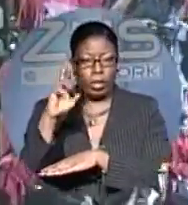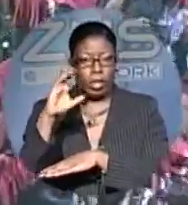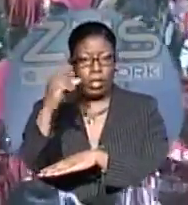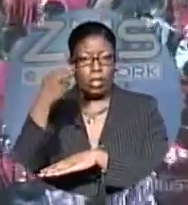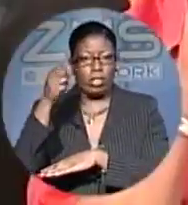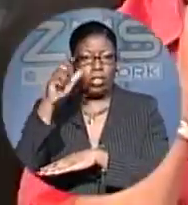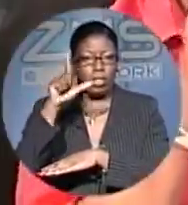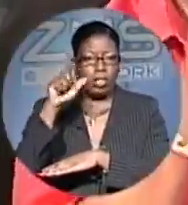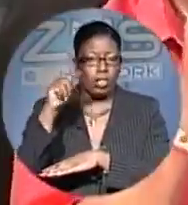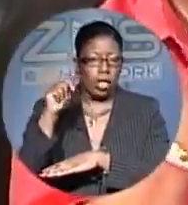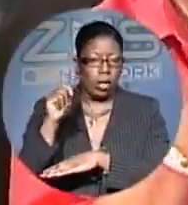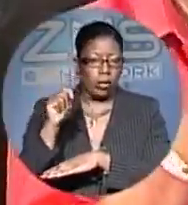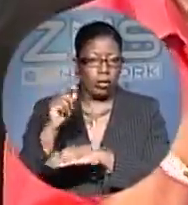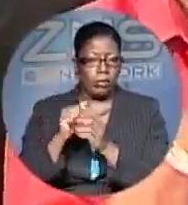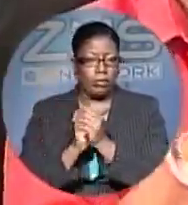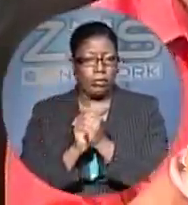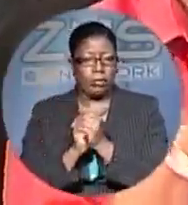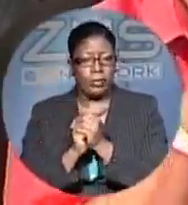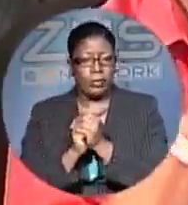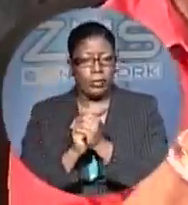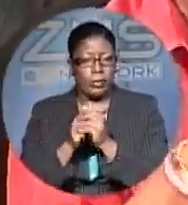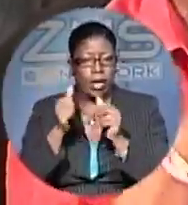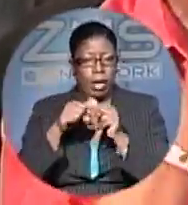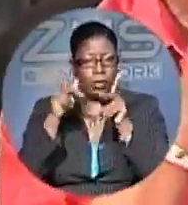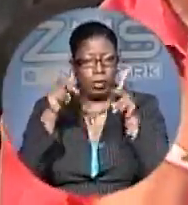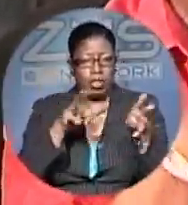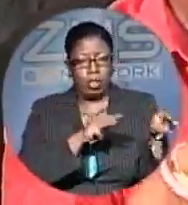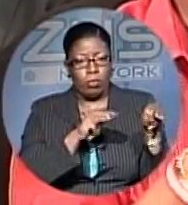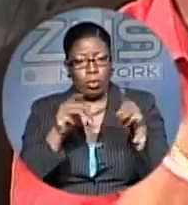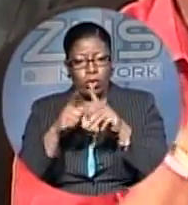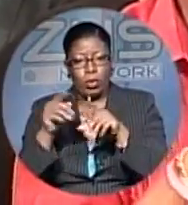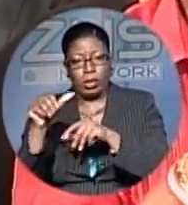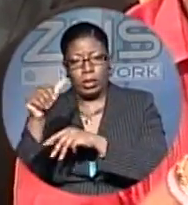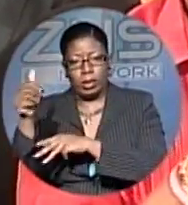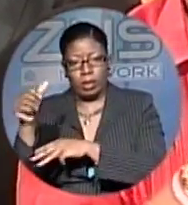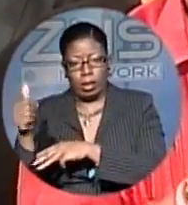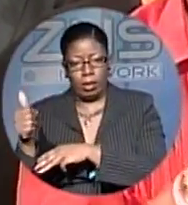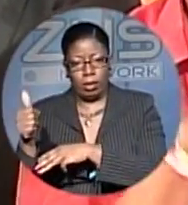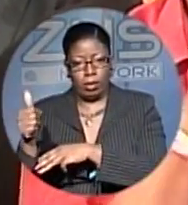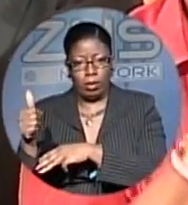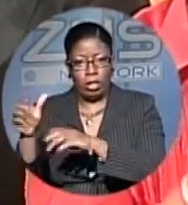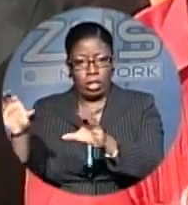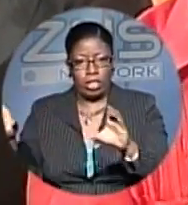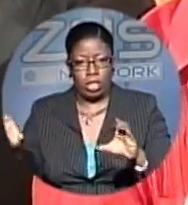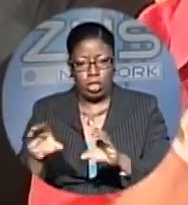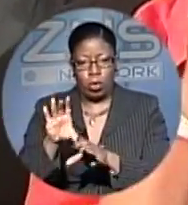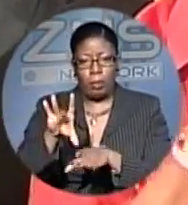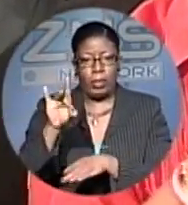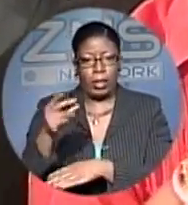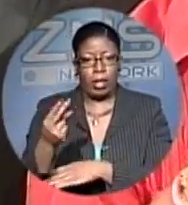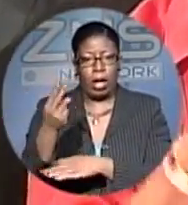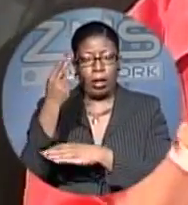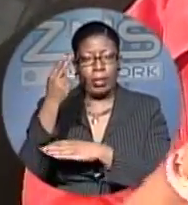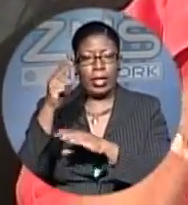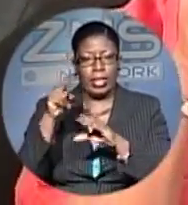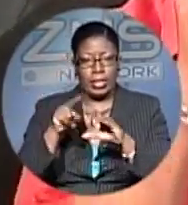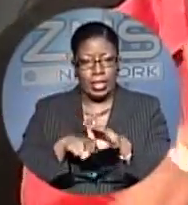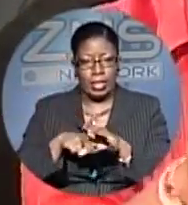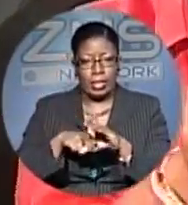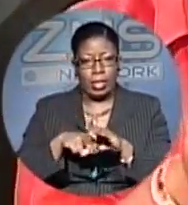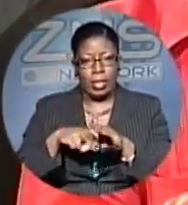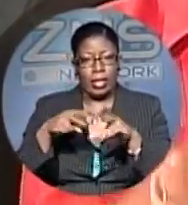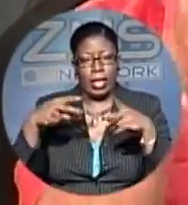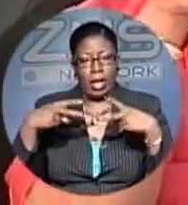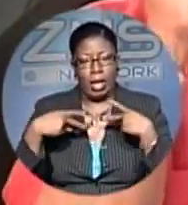Shores. Every one of the persons who moved from one constituency to another will pick up a seat that's held by the